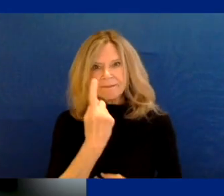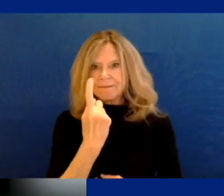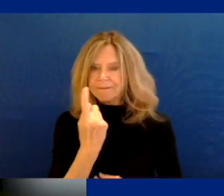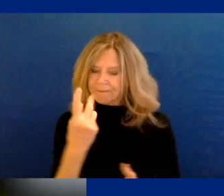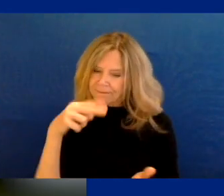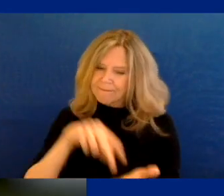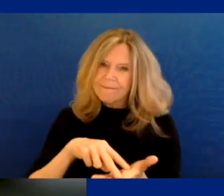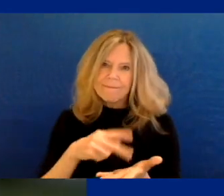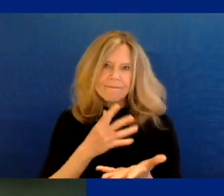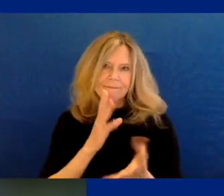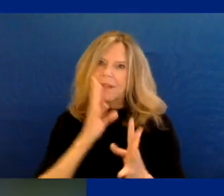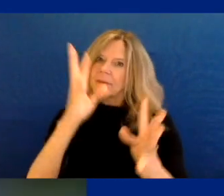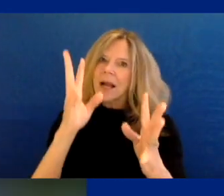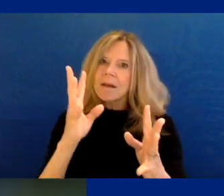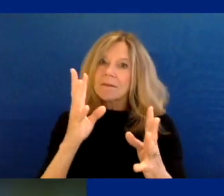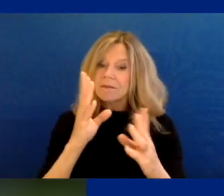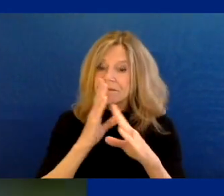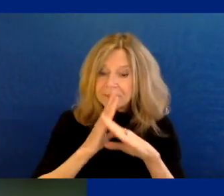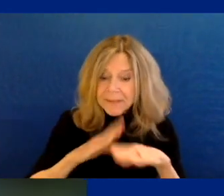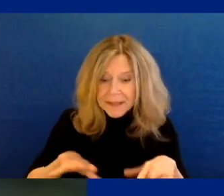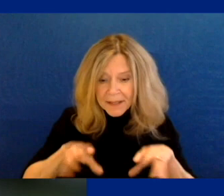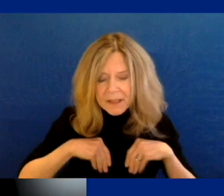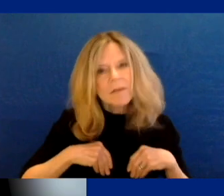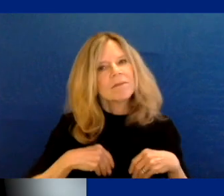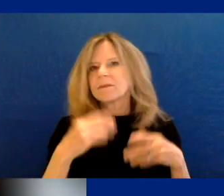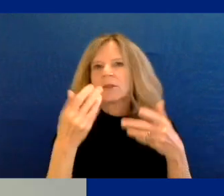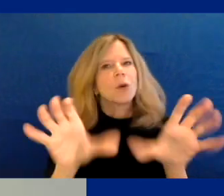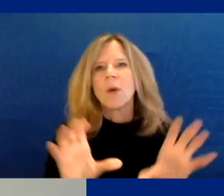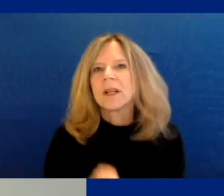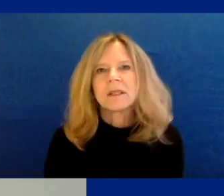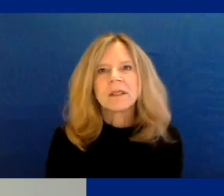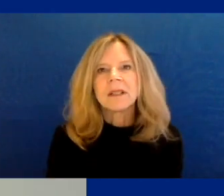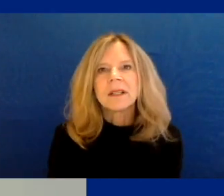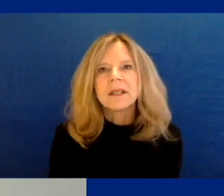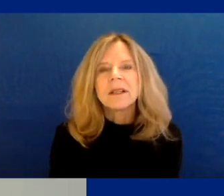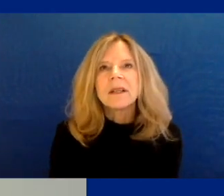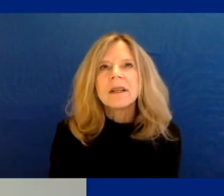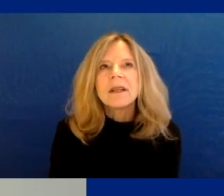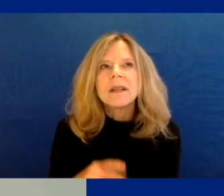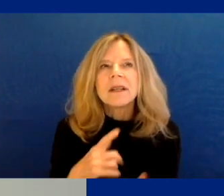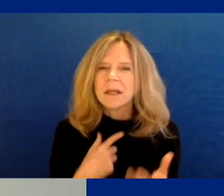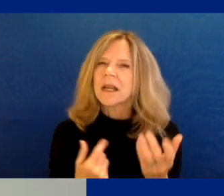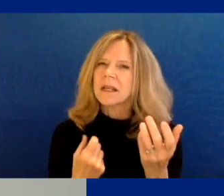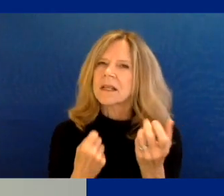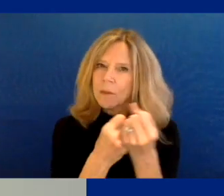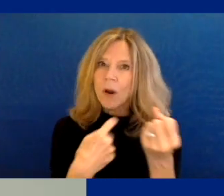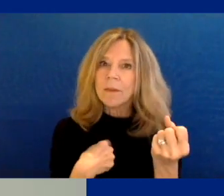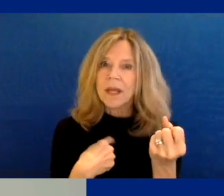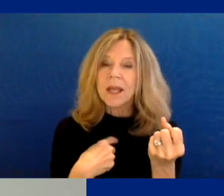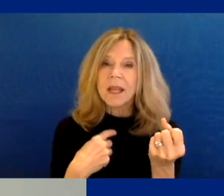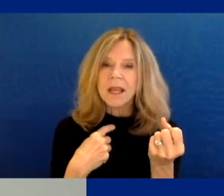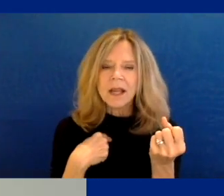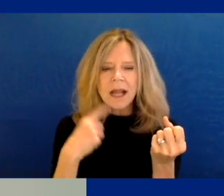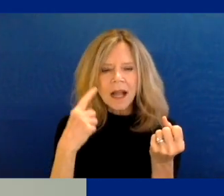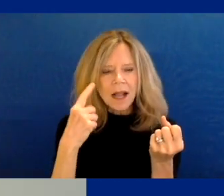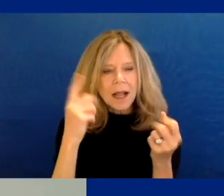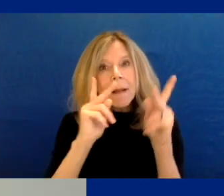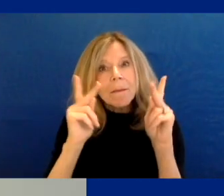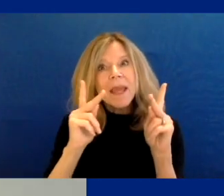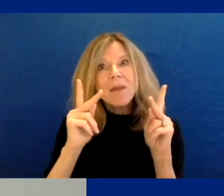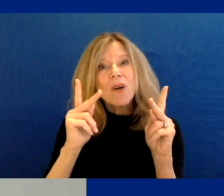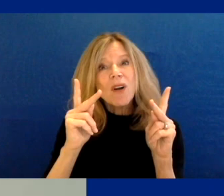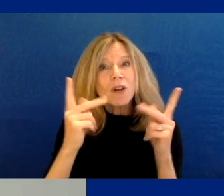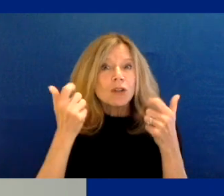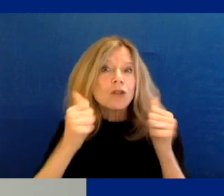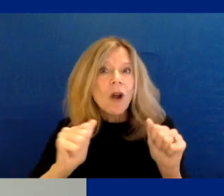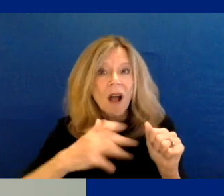who, speaks up a lot. I did not want to be silent. Something that has really taken me far has been, people can